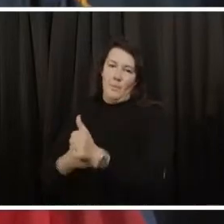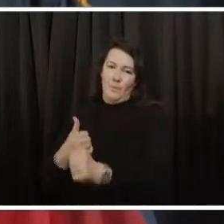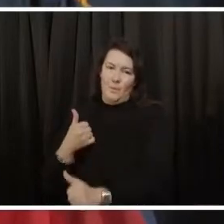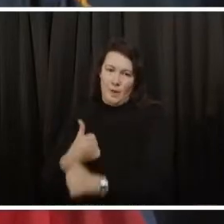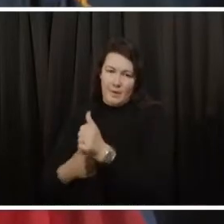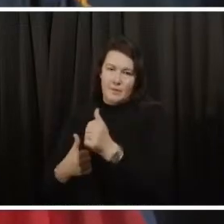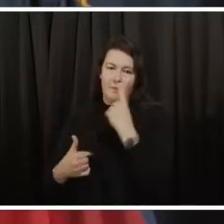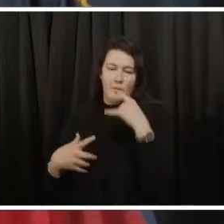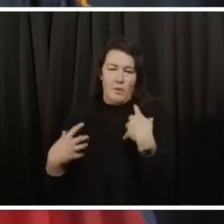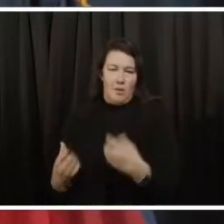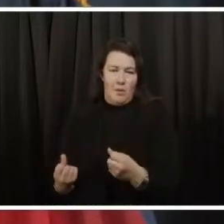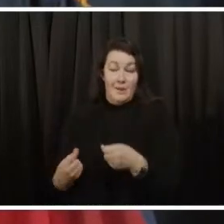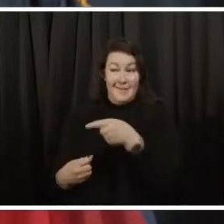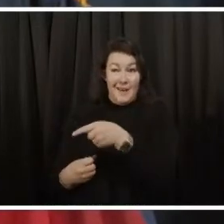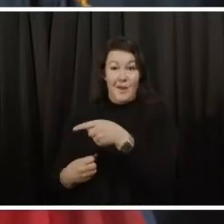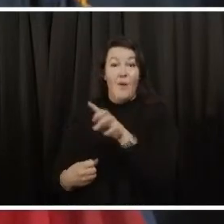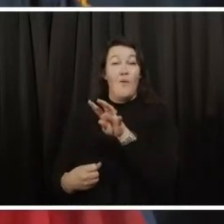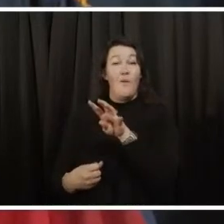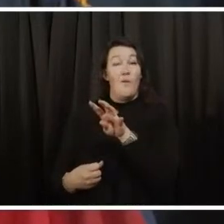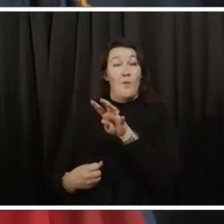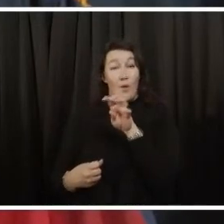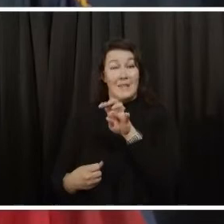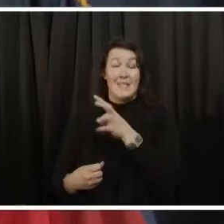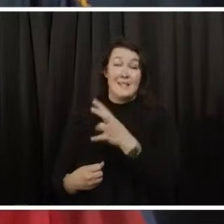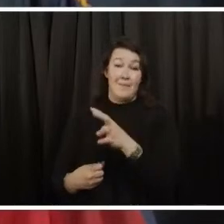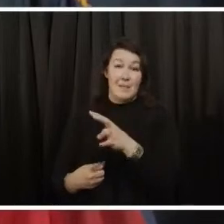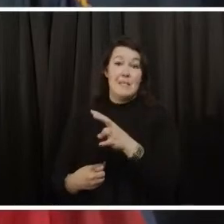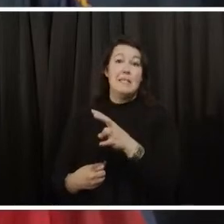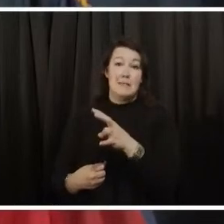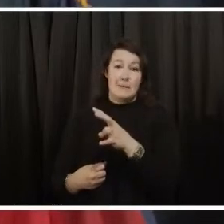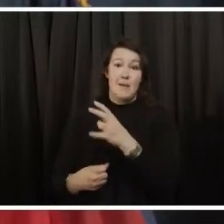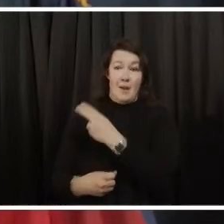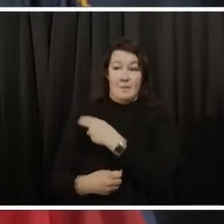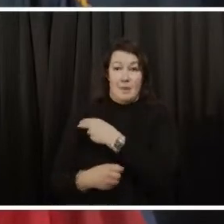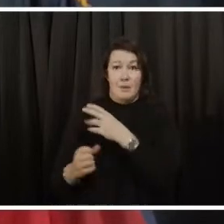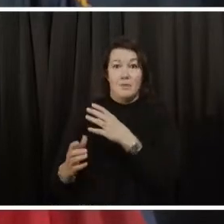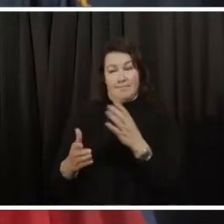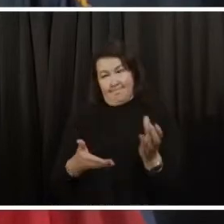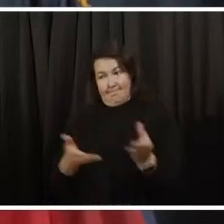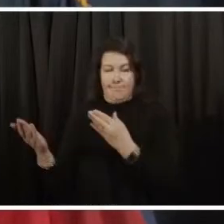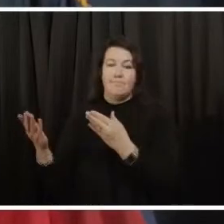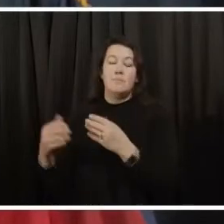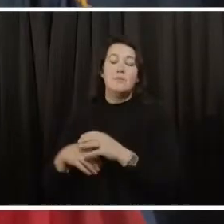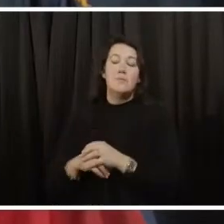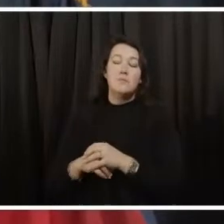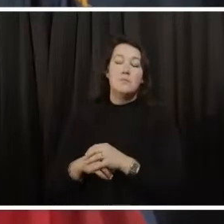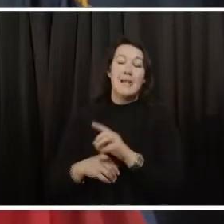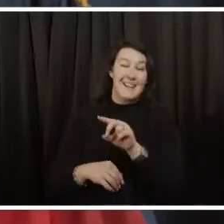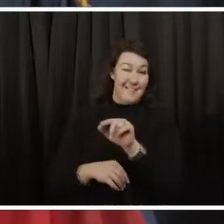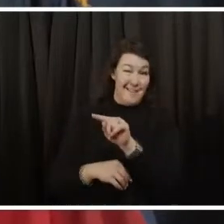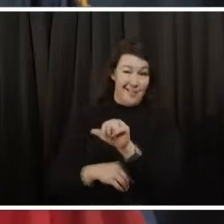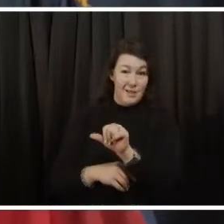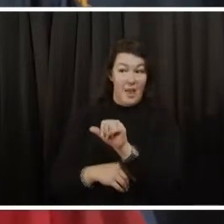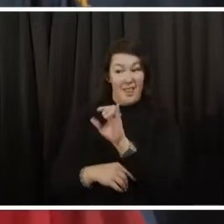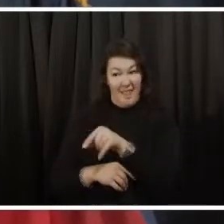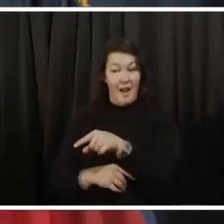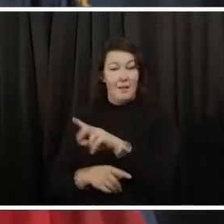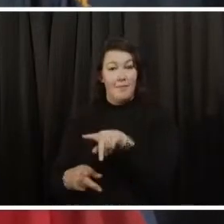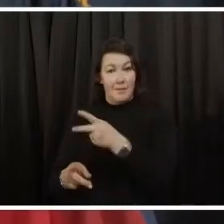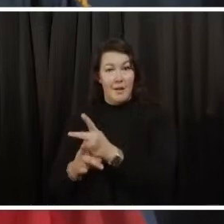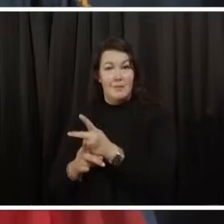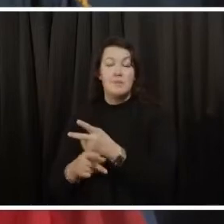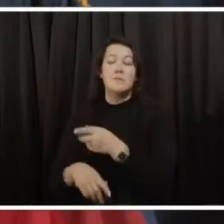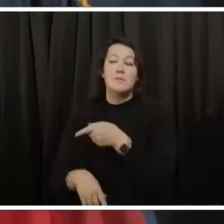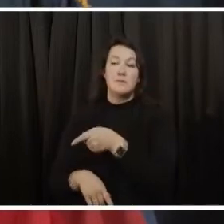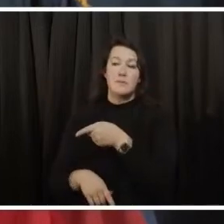is the Delta variant that has caused 417 Coloradans to be in the hospital. It is the Delta variant that is taking Coloradans from us before